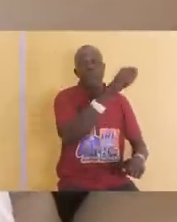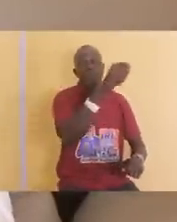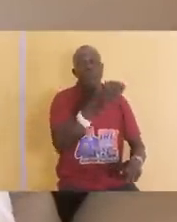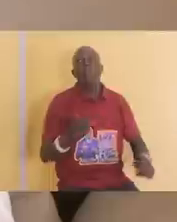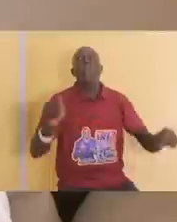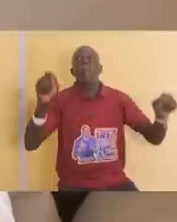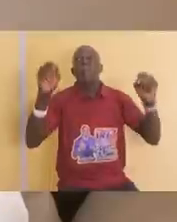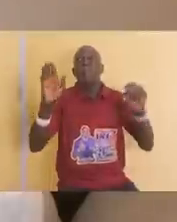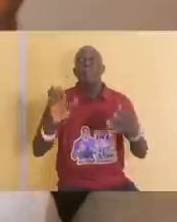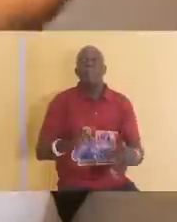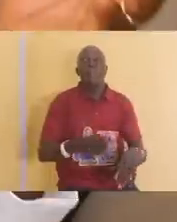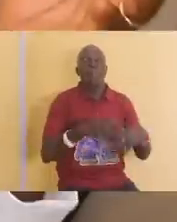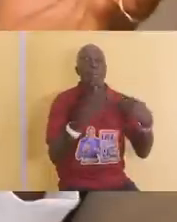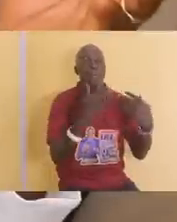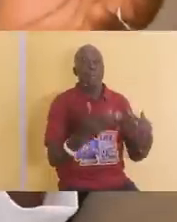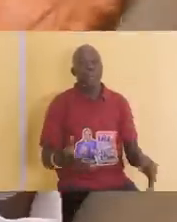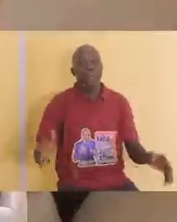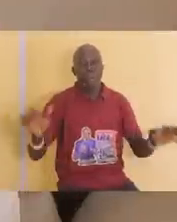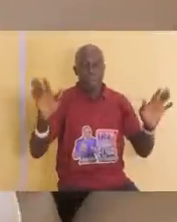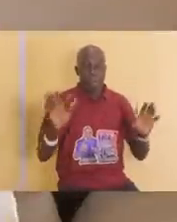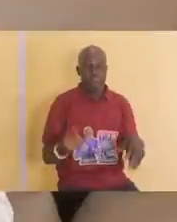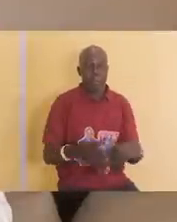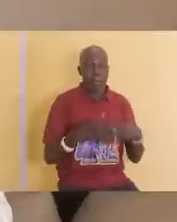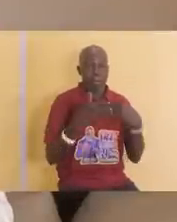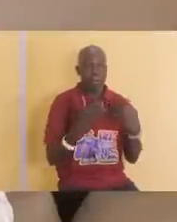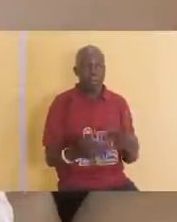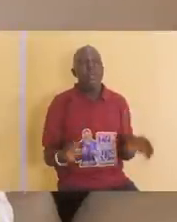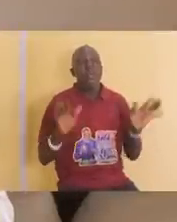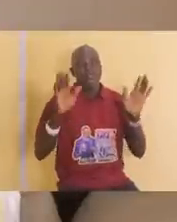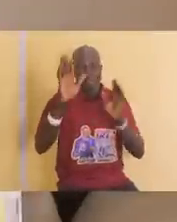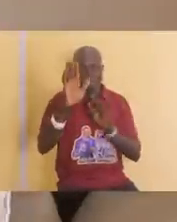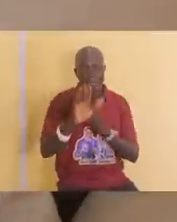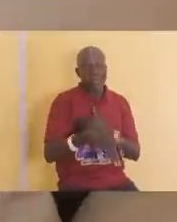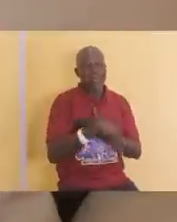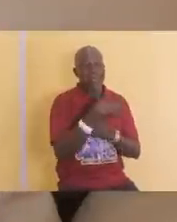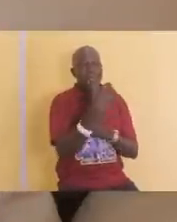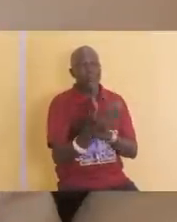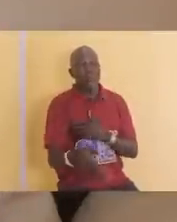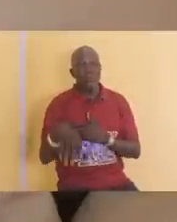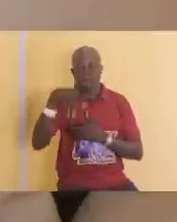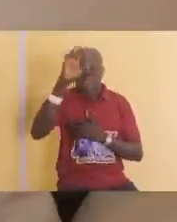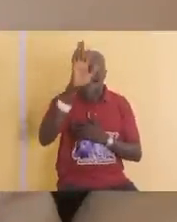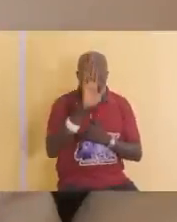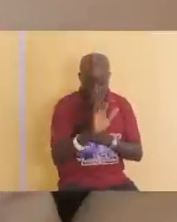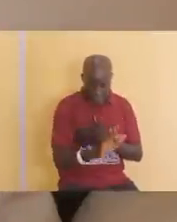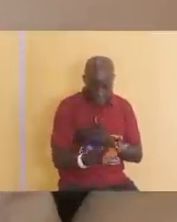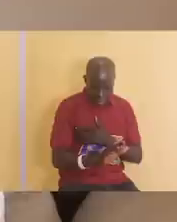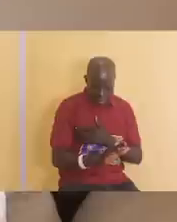Jesus, Lord, tell me now, he shall